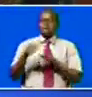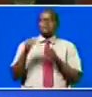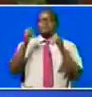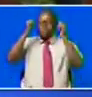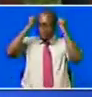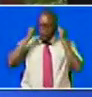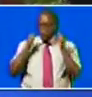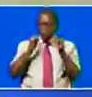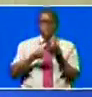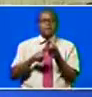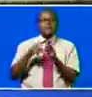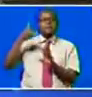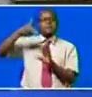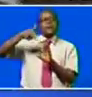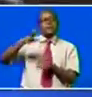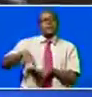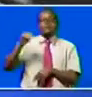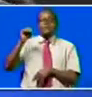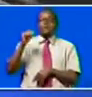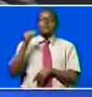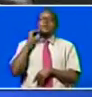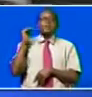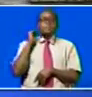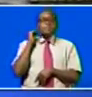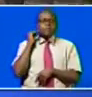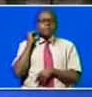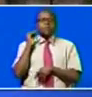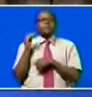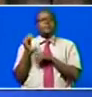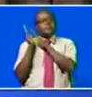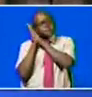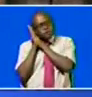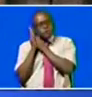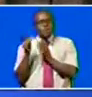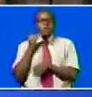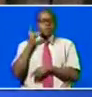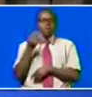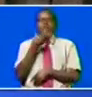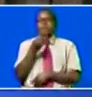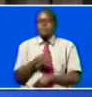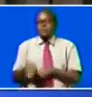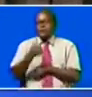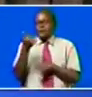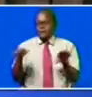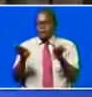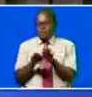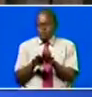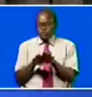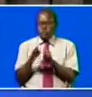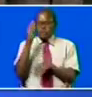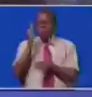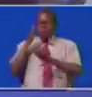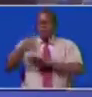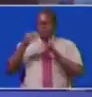phones and paraffin containers were found in the boys' dormitories. Chalbi Boys High School in Marsabit County was closed indefinitely